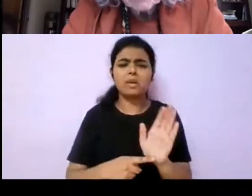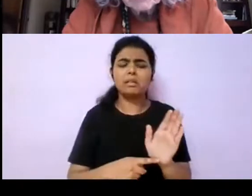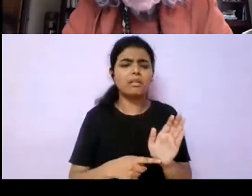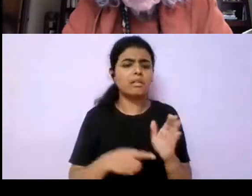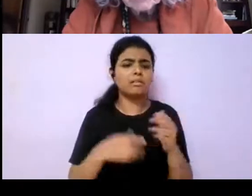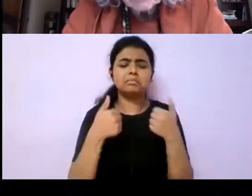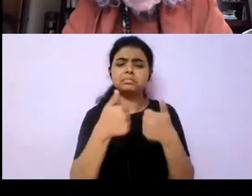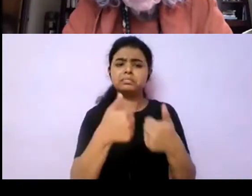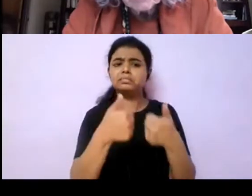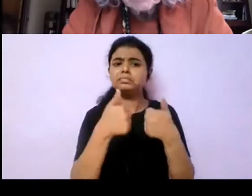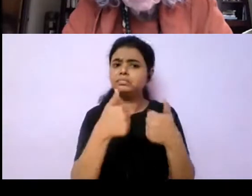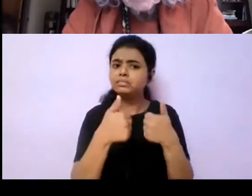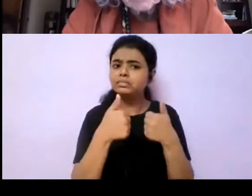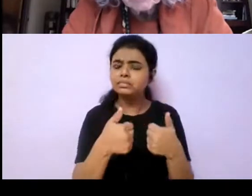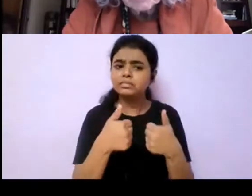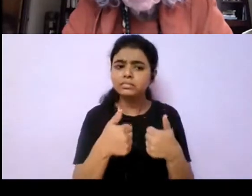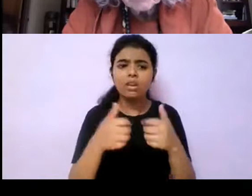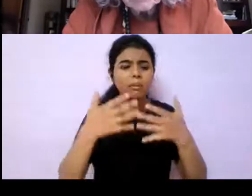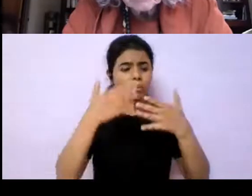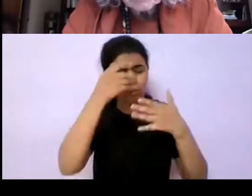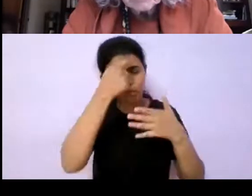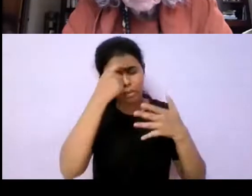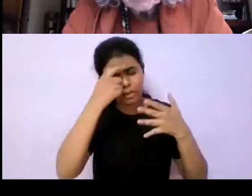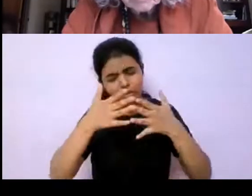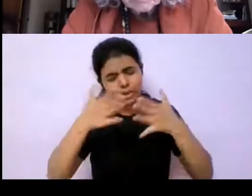wide range of issues,